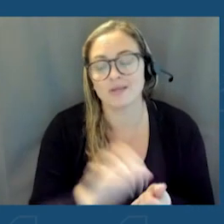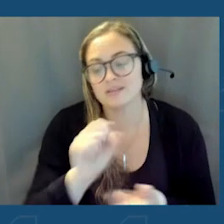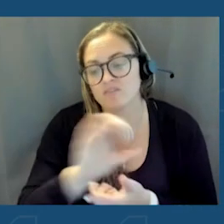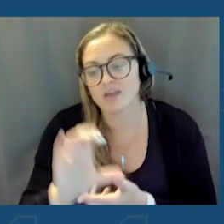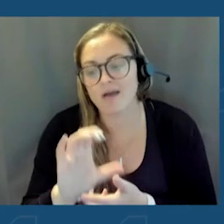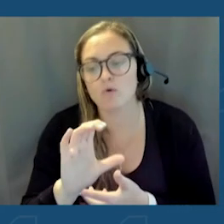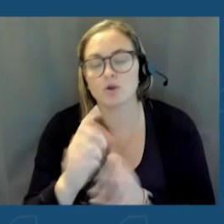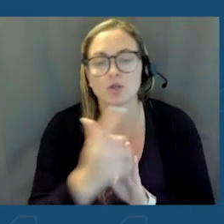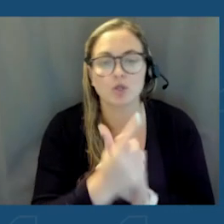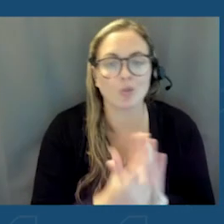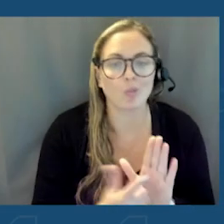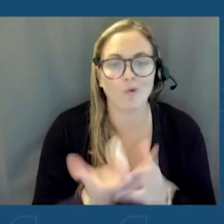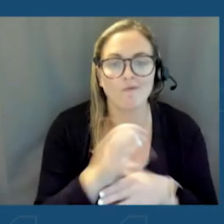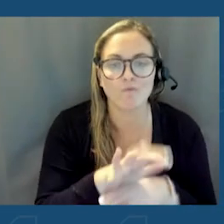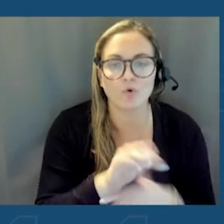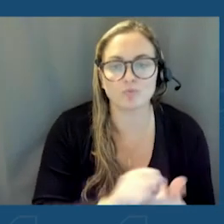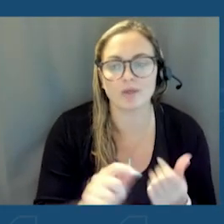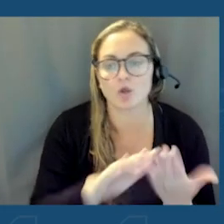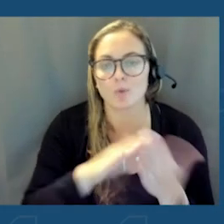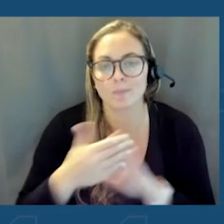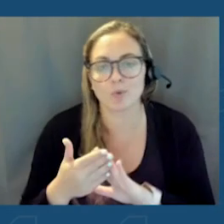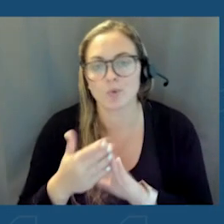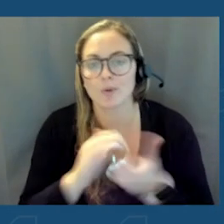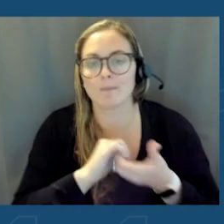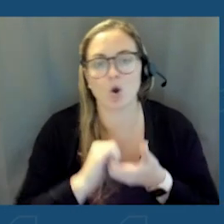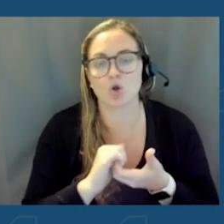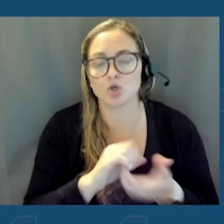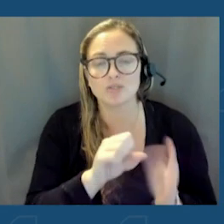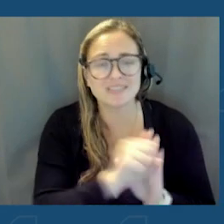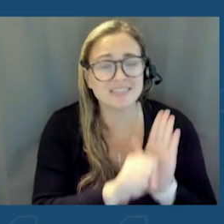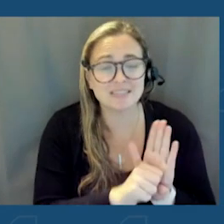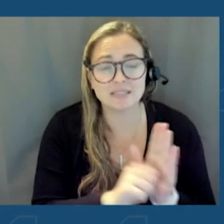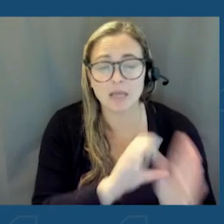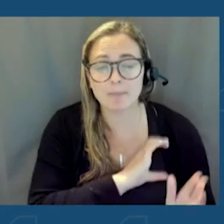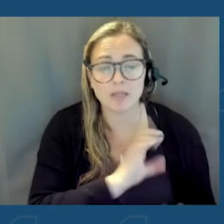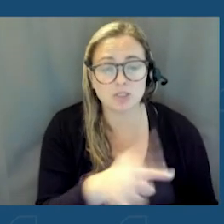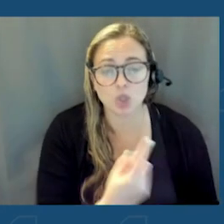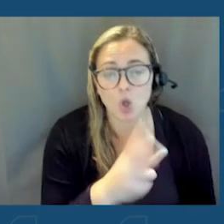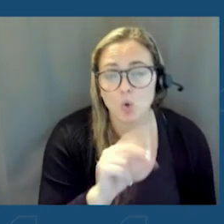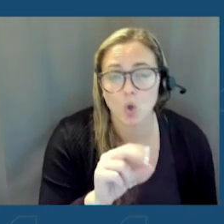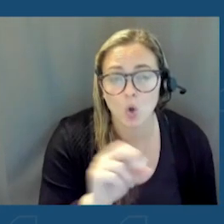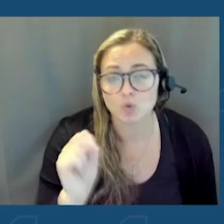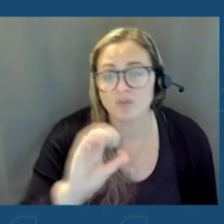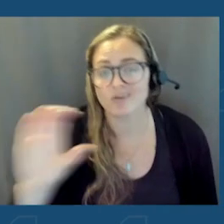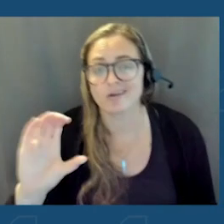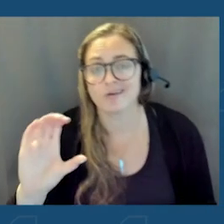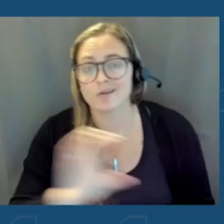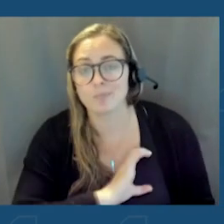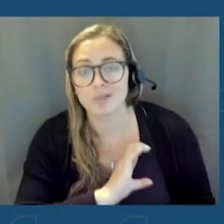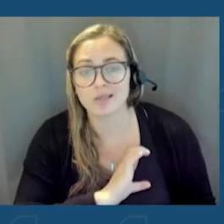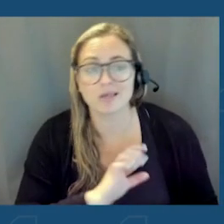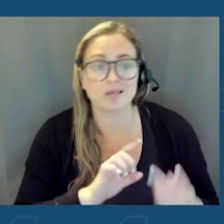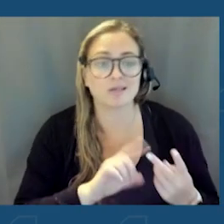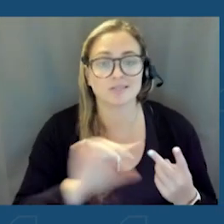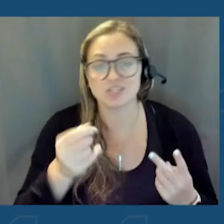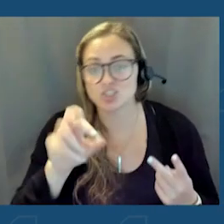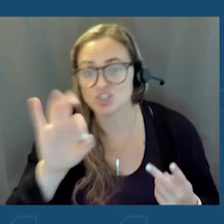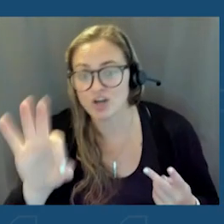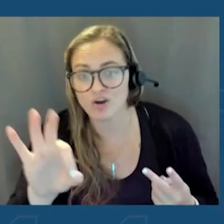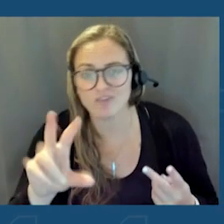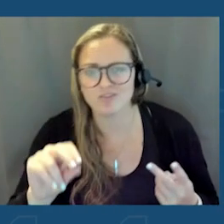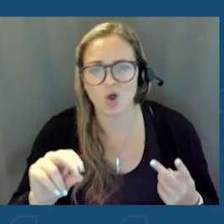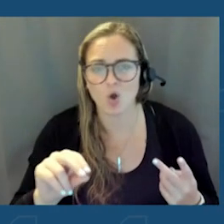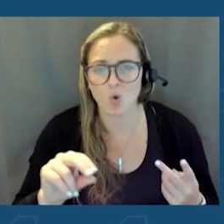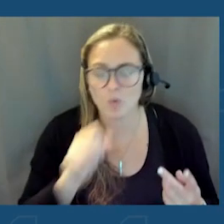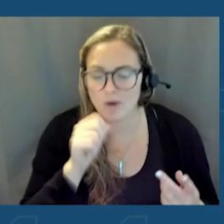community partners. The state police aren't doing this alone. Suffolk County Police Department, the Suffolk County Sheriff Department, ATF, nobody's doing it